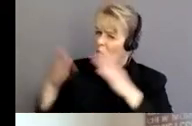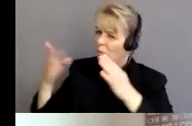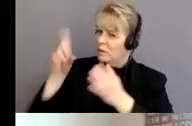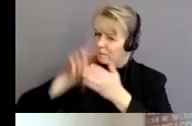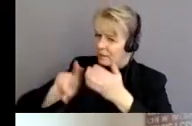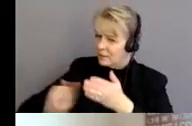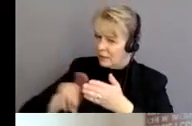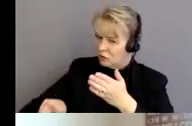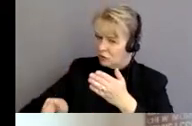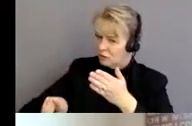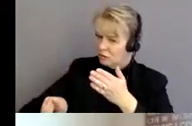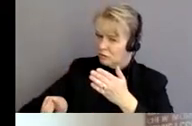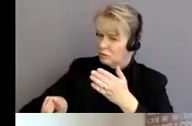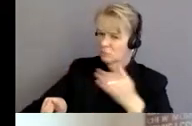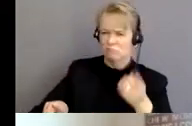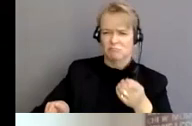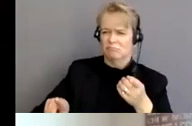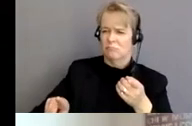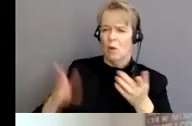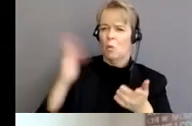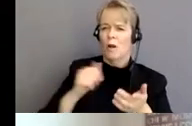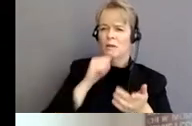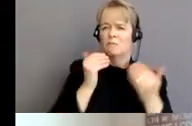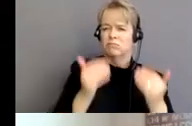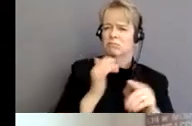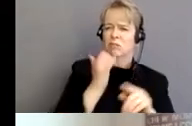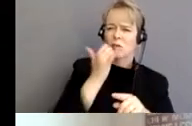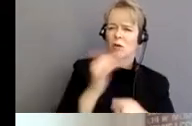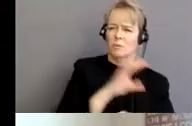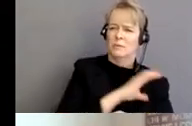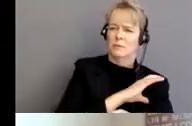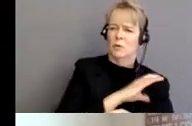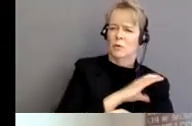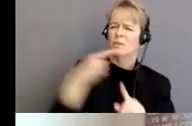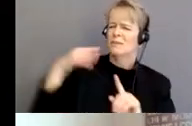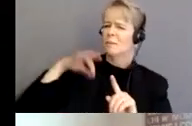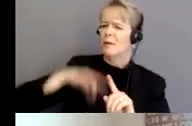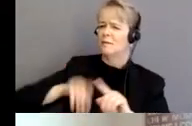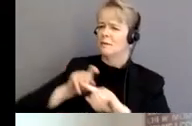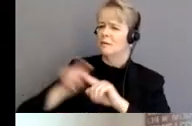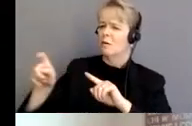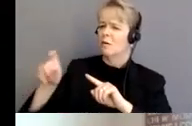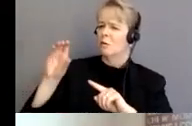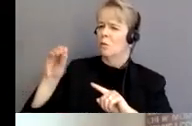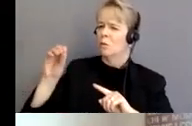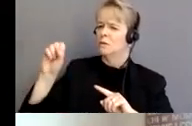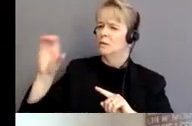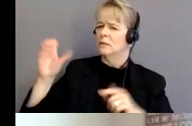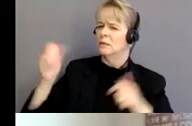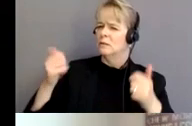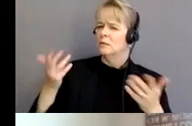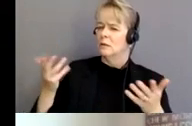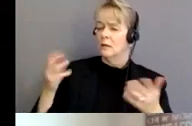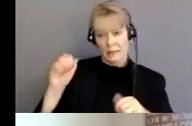Why would somebody not just call police? Just wondering the benefits, if OSC can help get